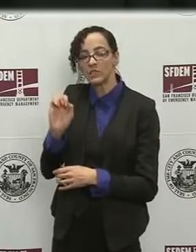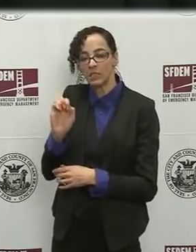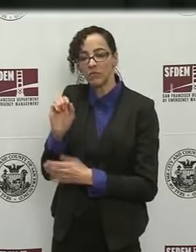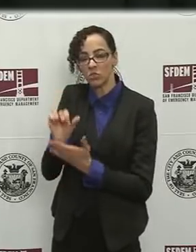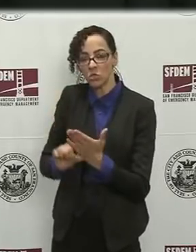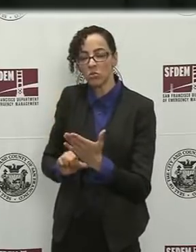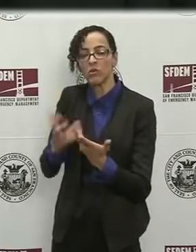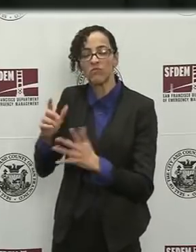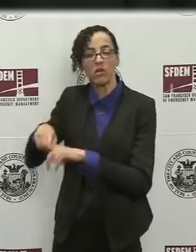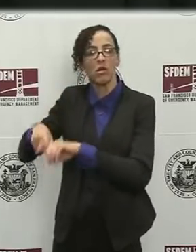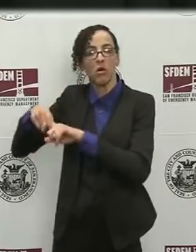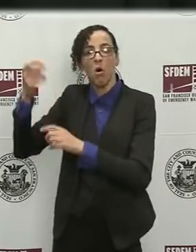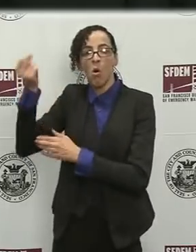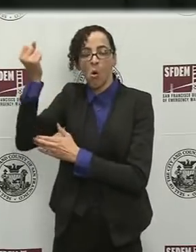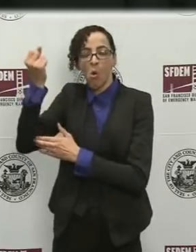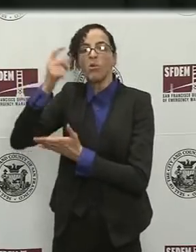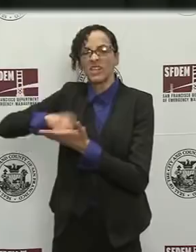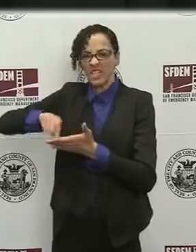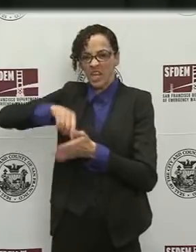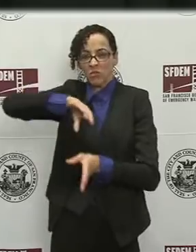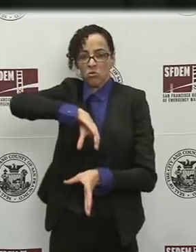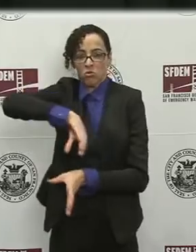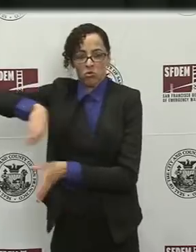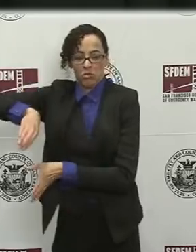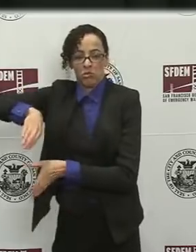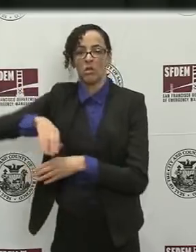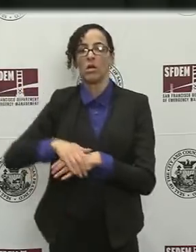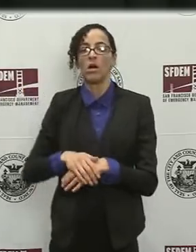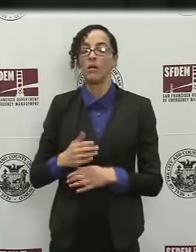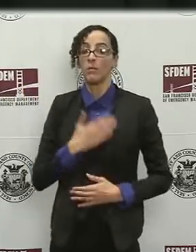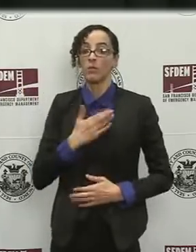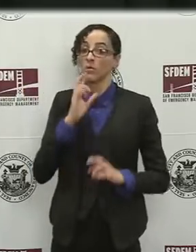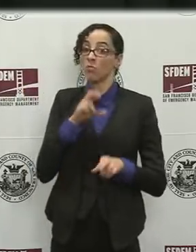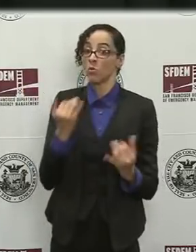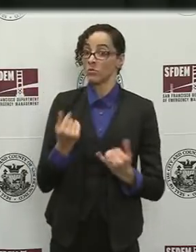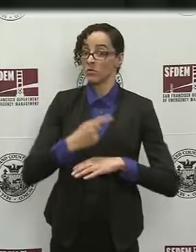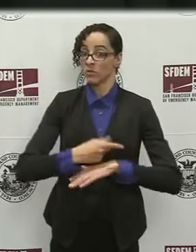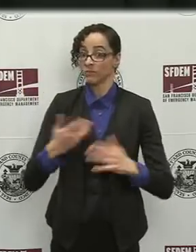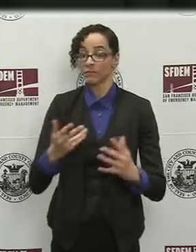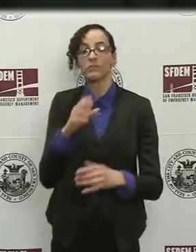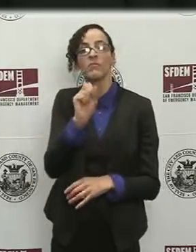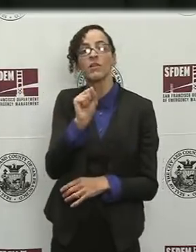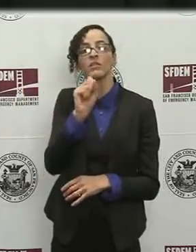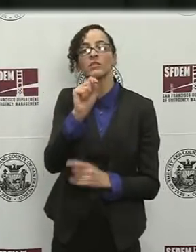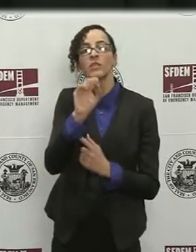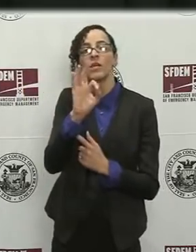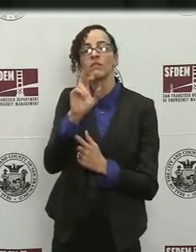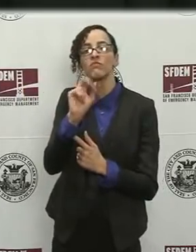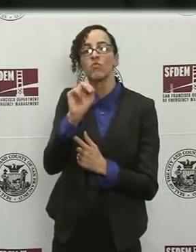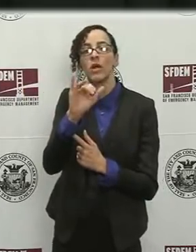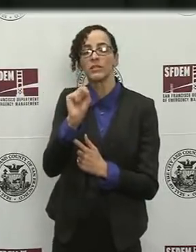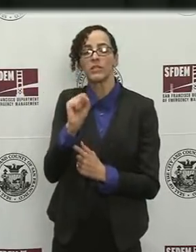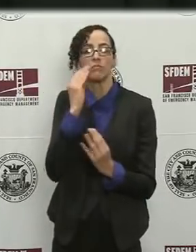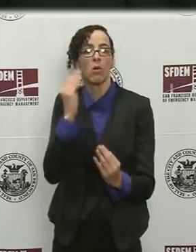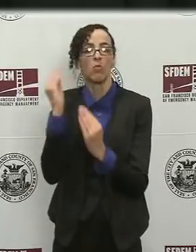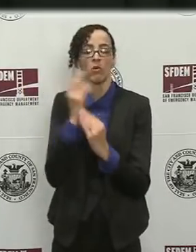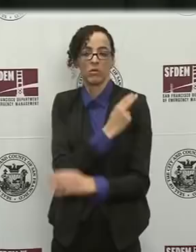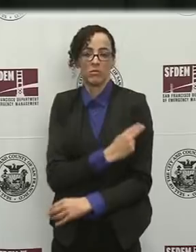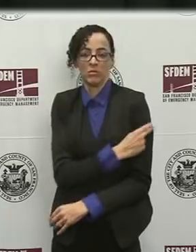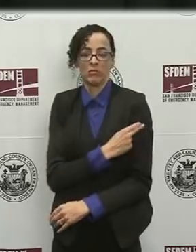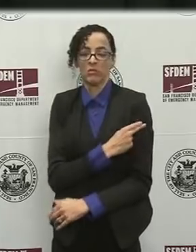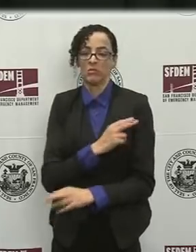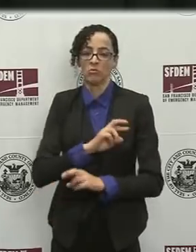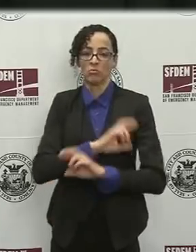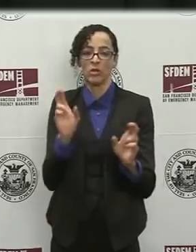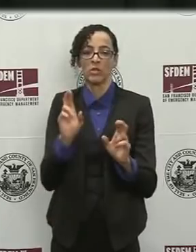to report that today, St. Francis Memorial Hospital plans to open its newly dedicated unit for